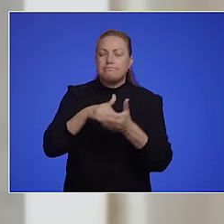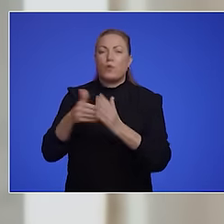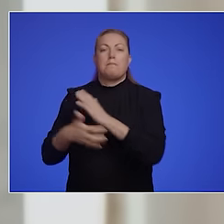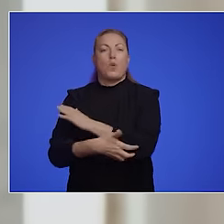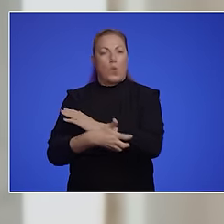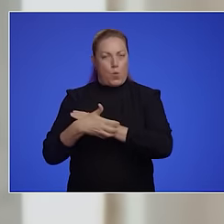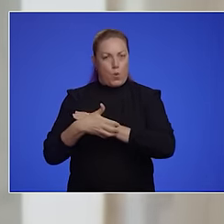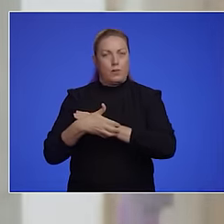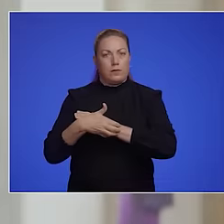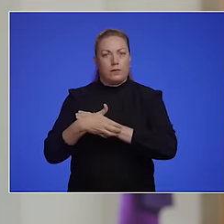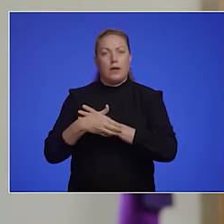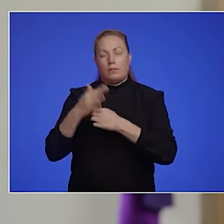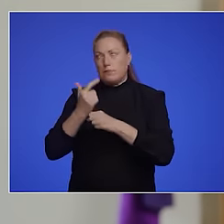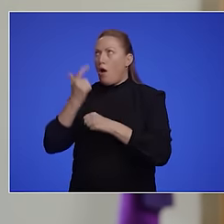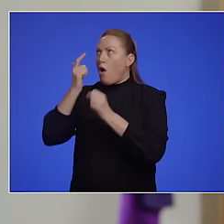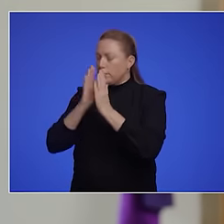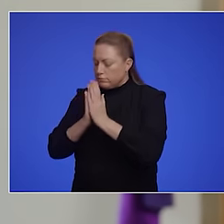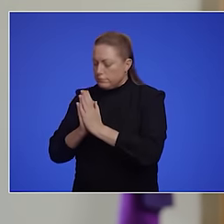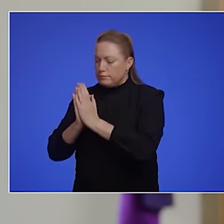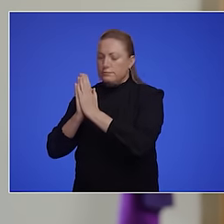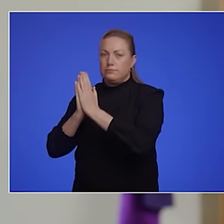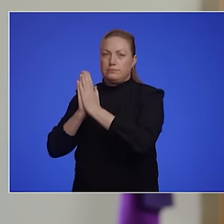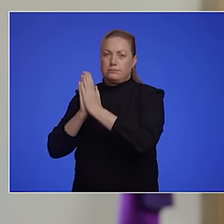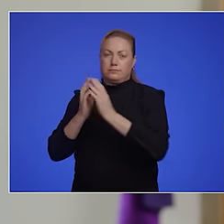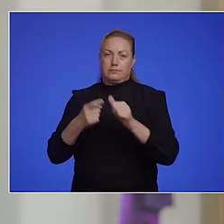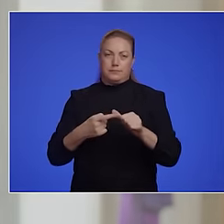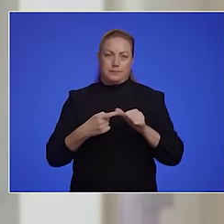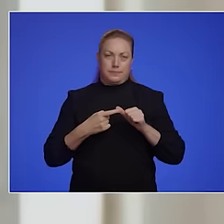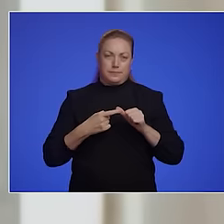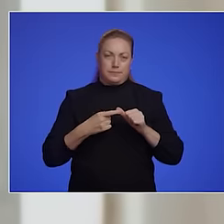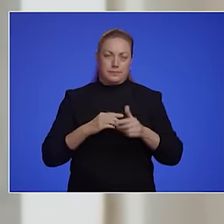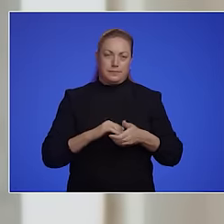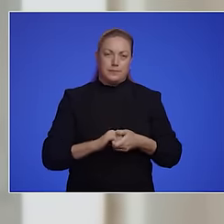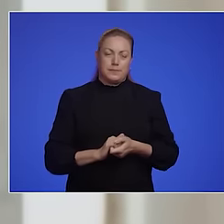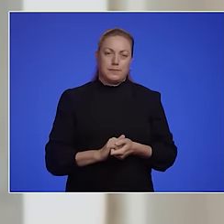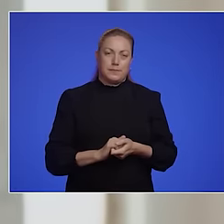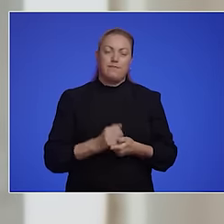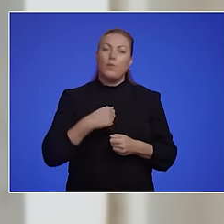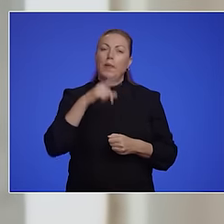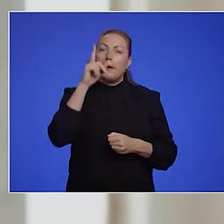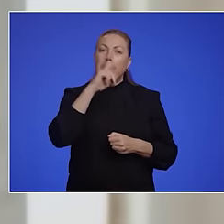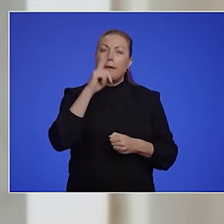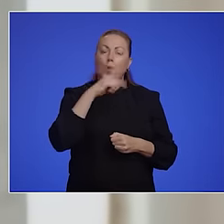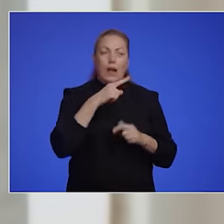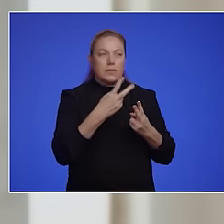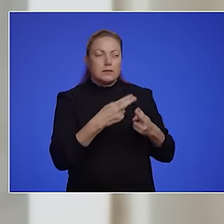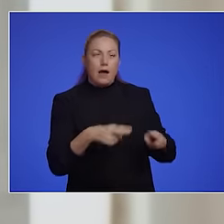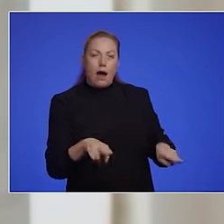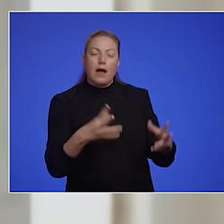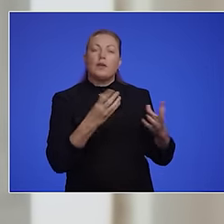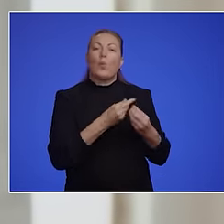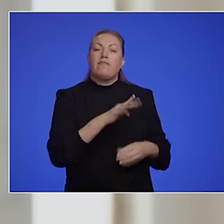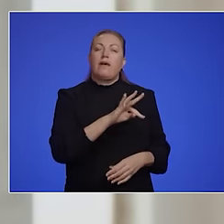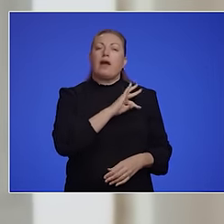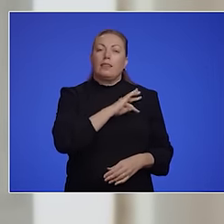To God we pray. Lord, hear our prayer. For the souls of the faithful departed, that